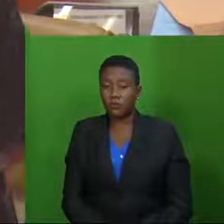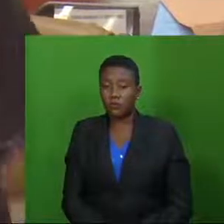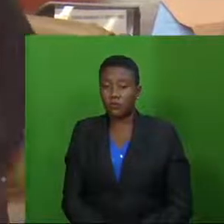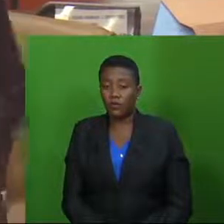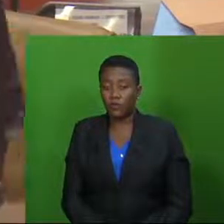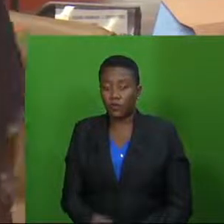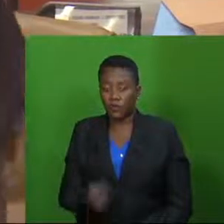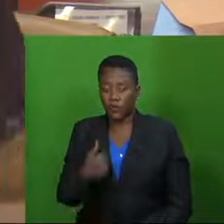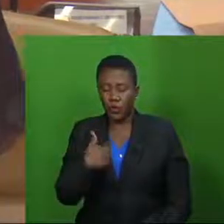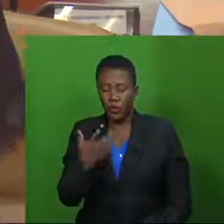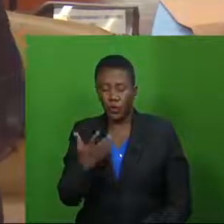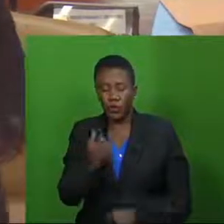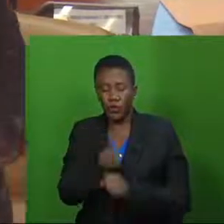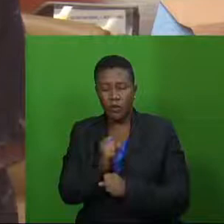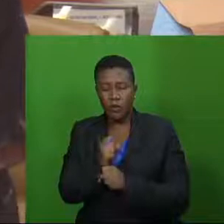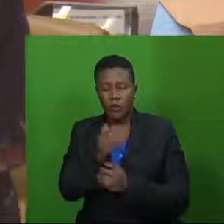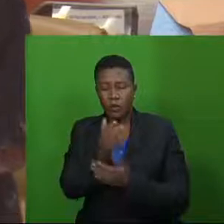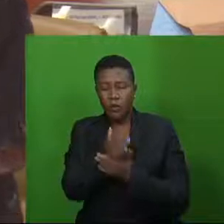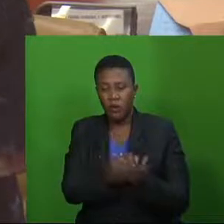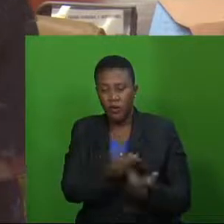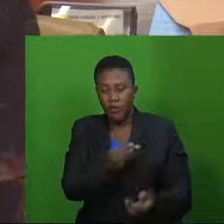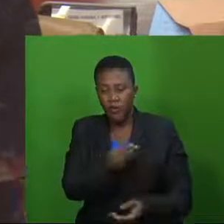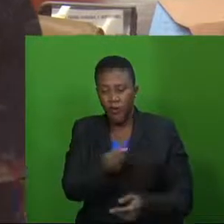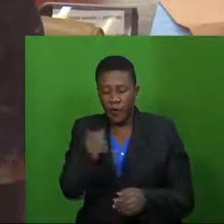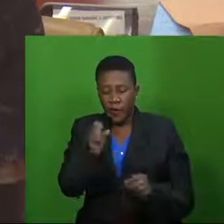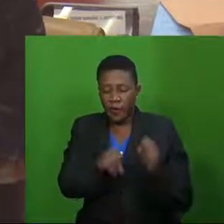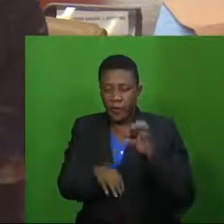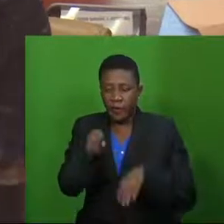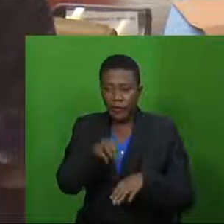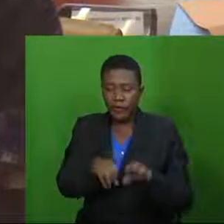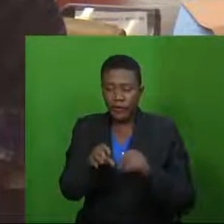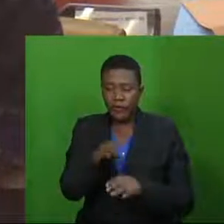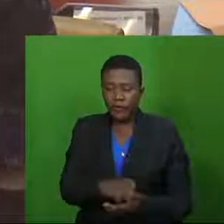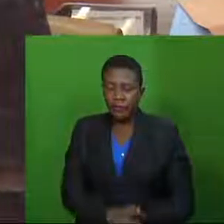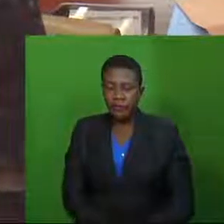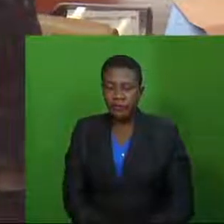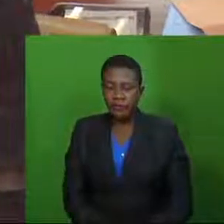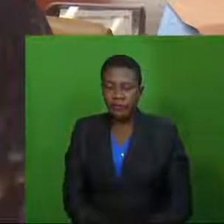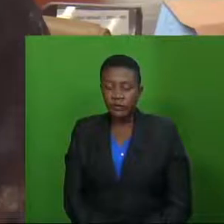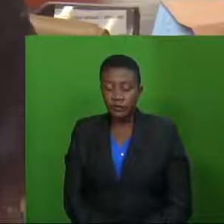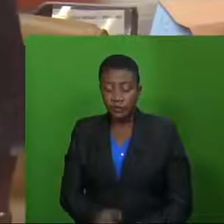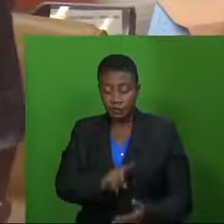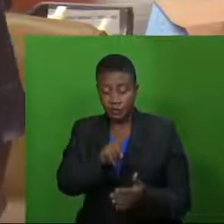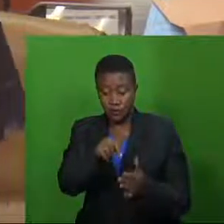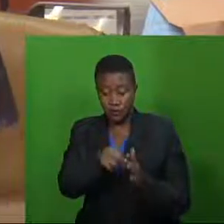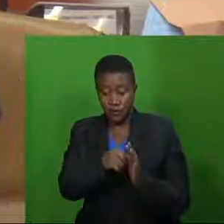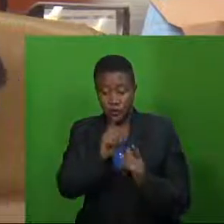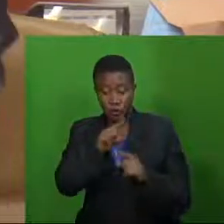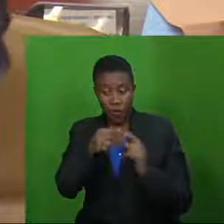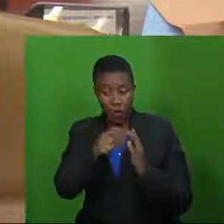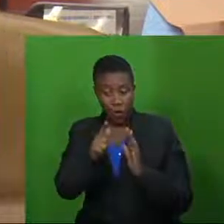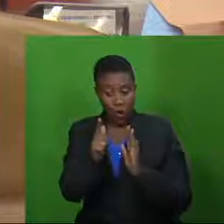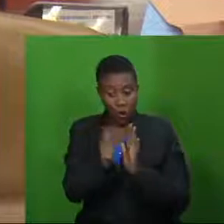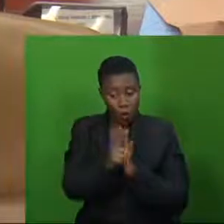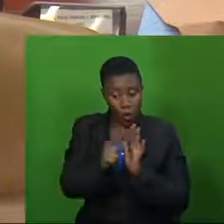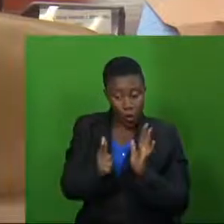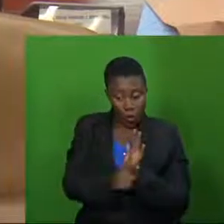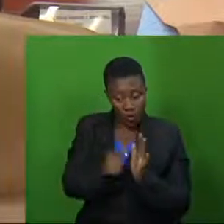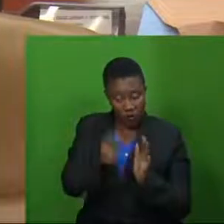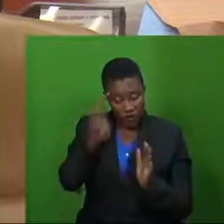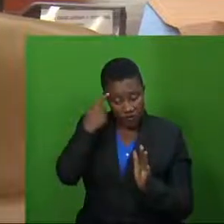want to make some few comments. Mr. Speaker, this is a Standing Orders Committee that we are